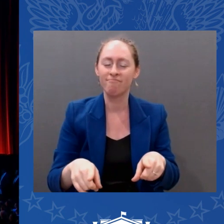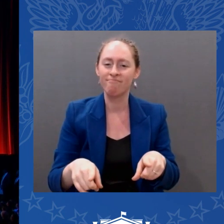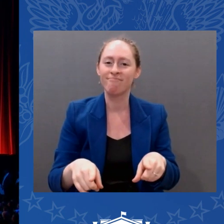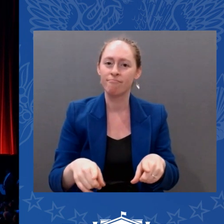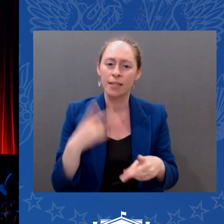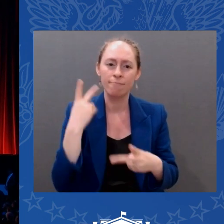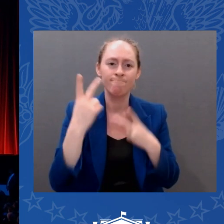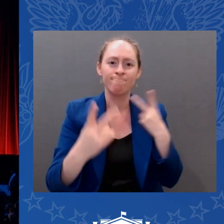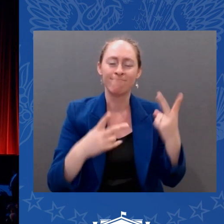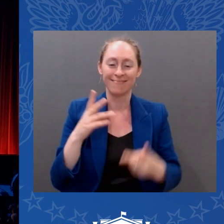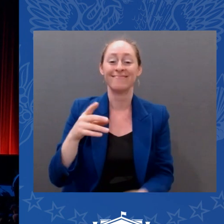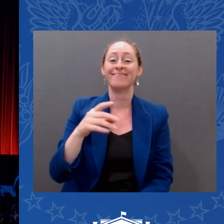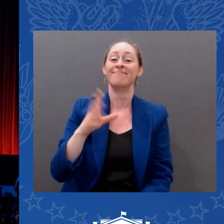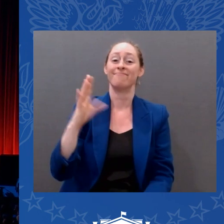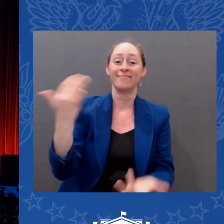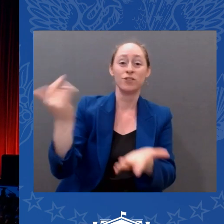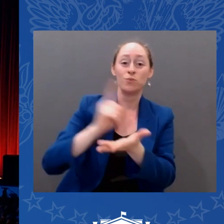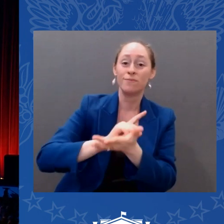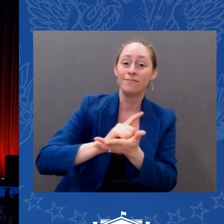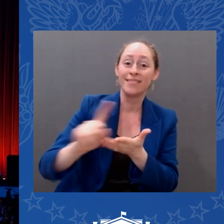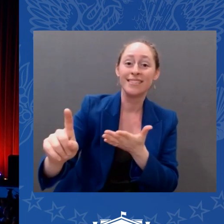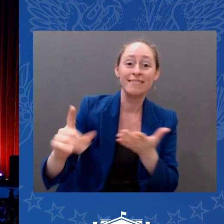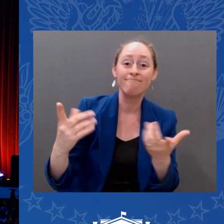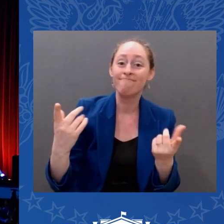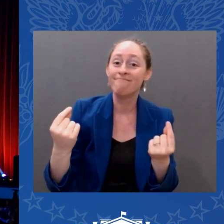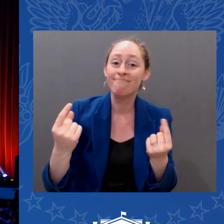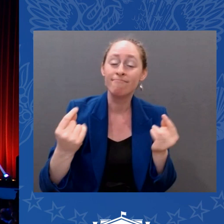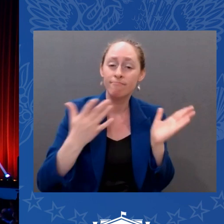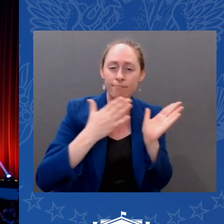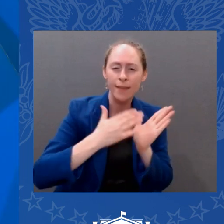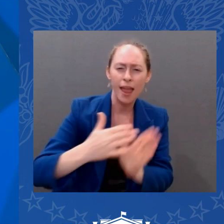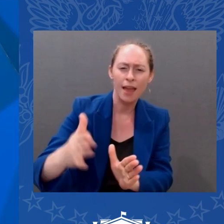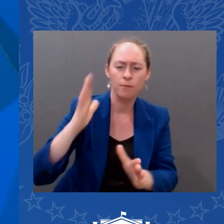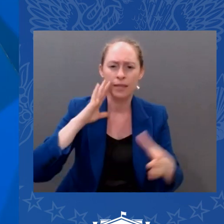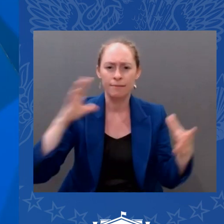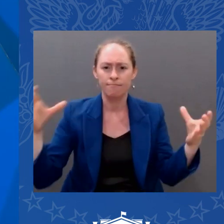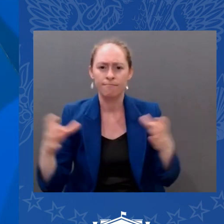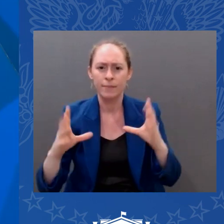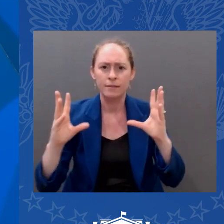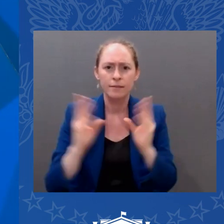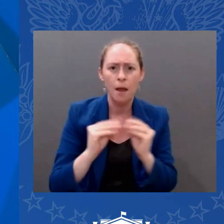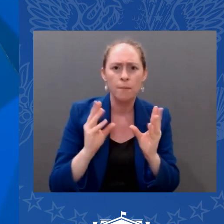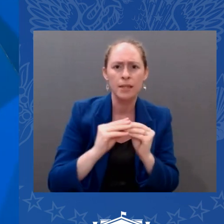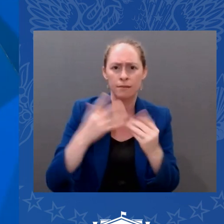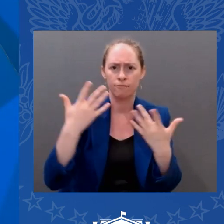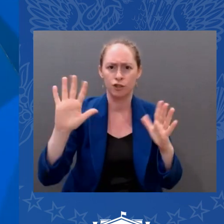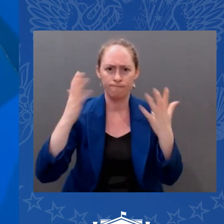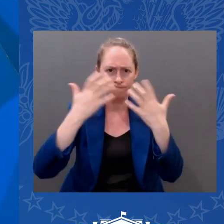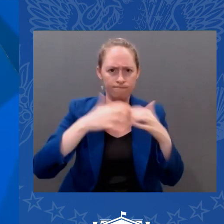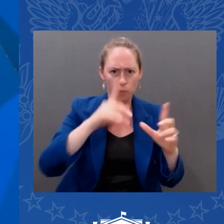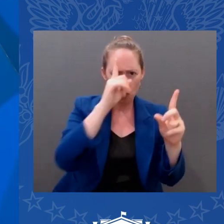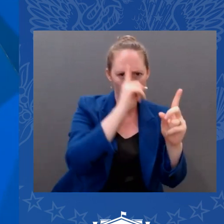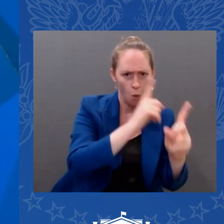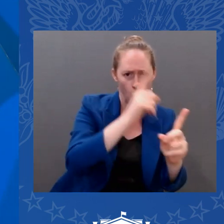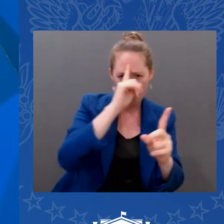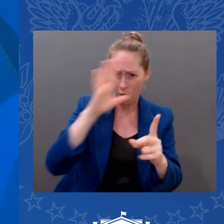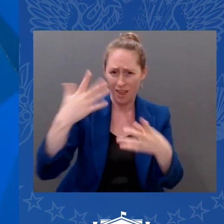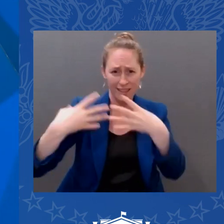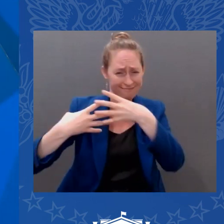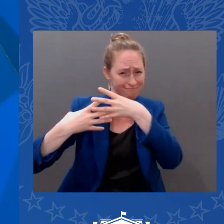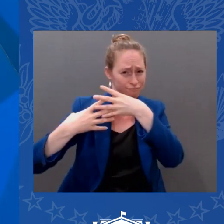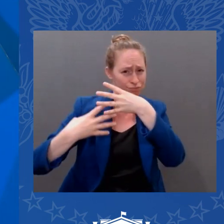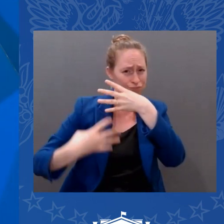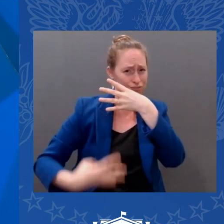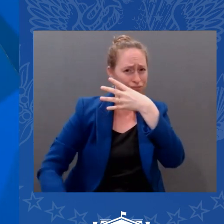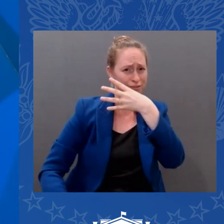of the Americas with big ambitions. Ambitions that began 28 years